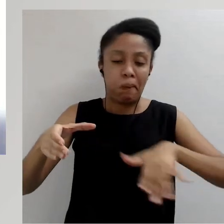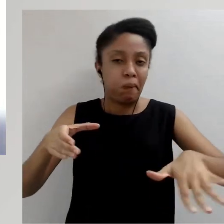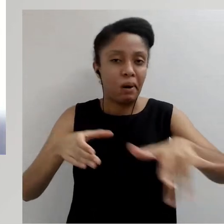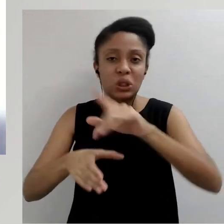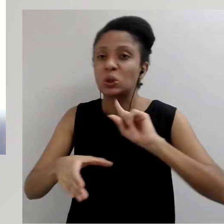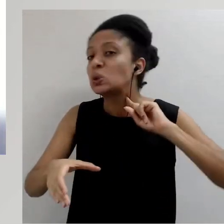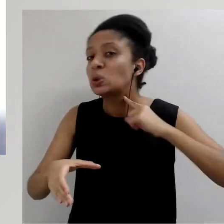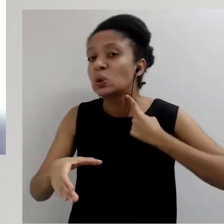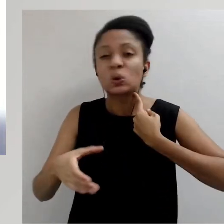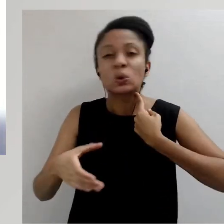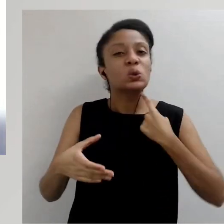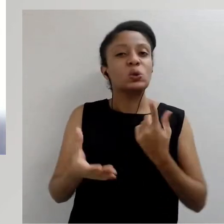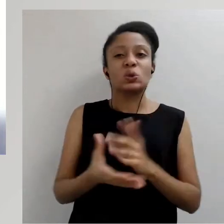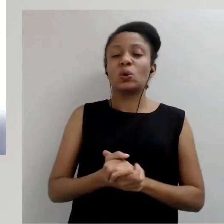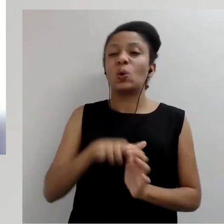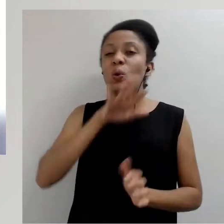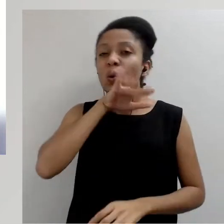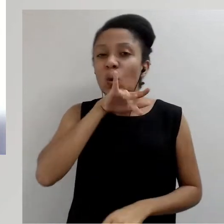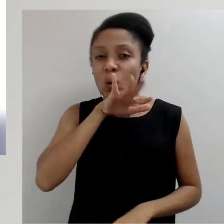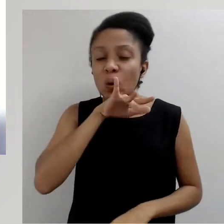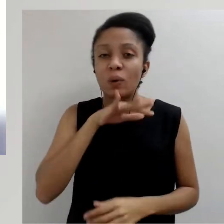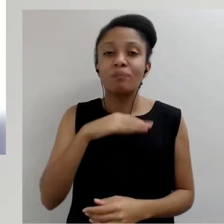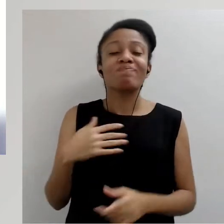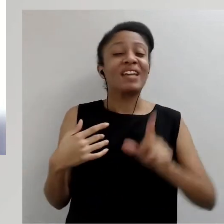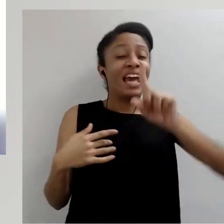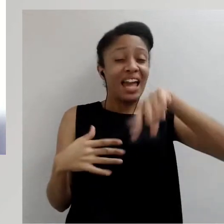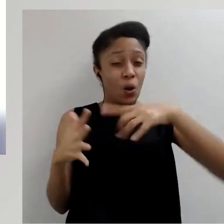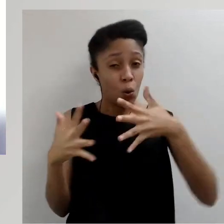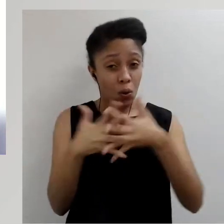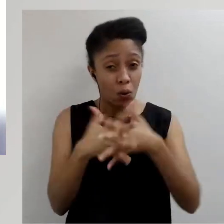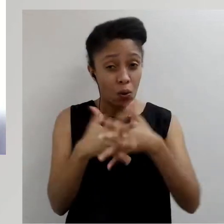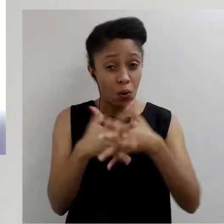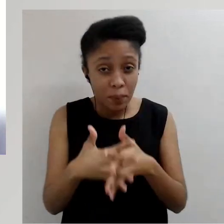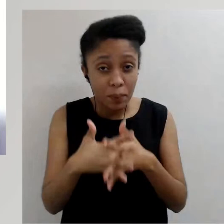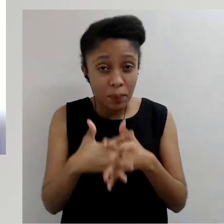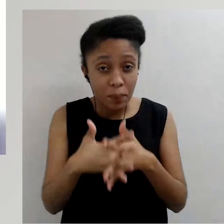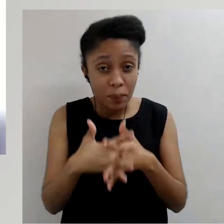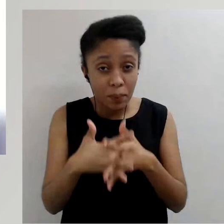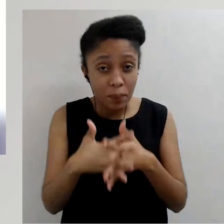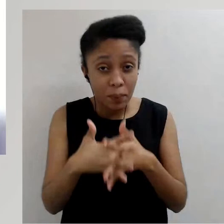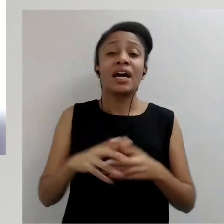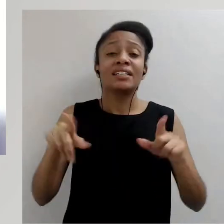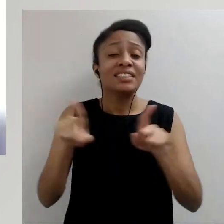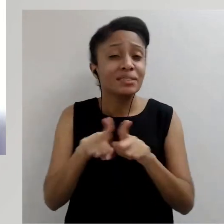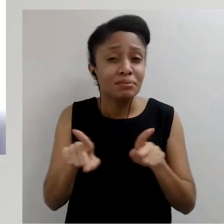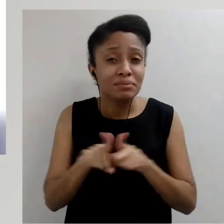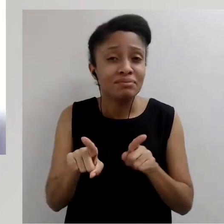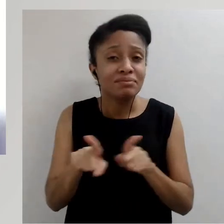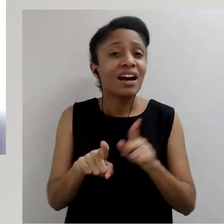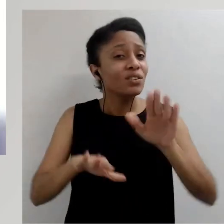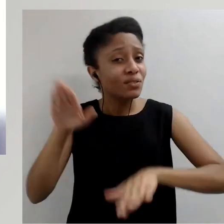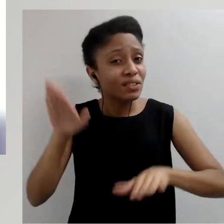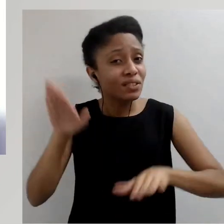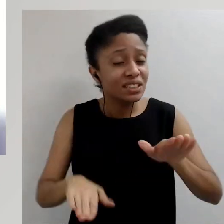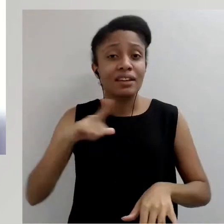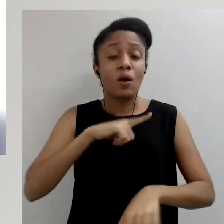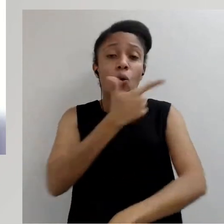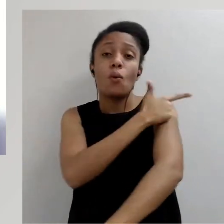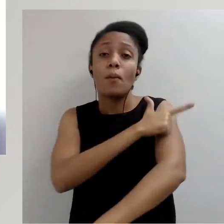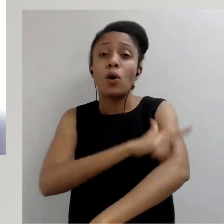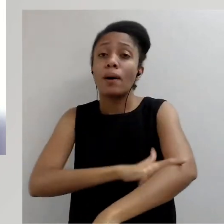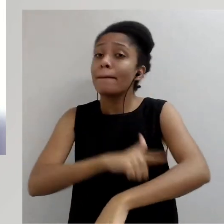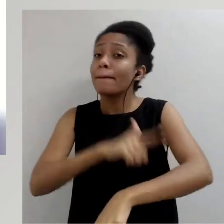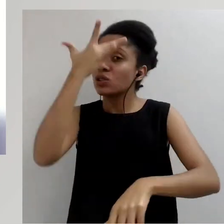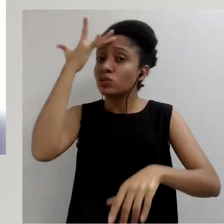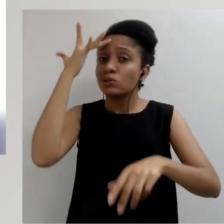of plastics in the sea, and it's something complicated. But there is